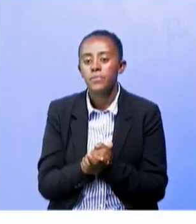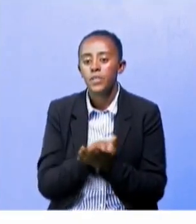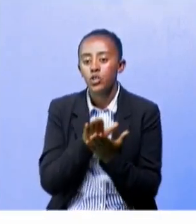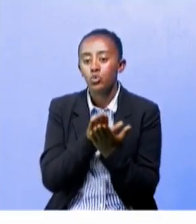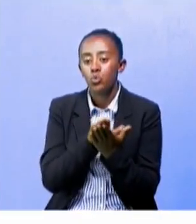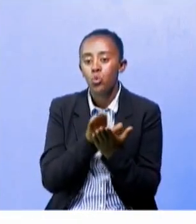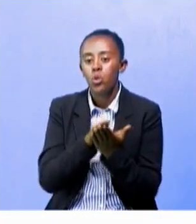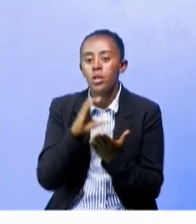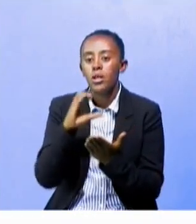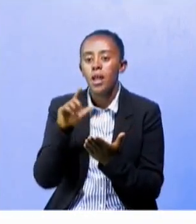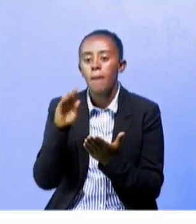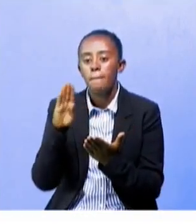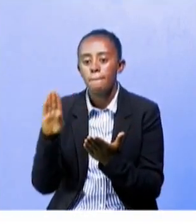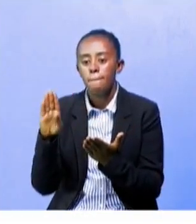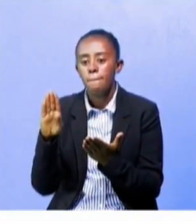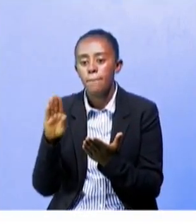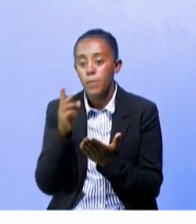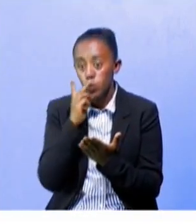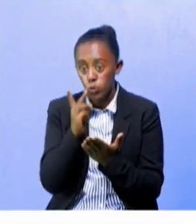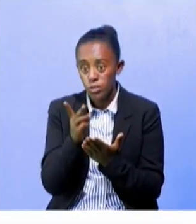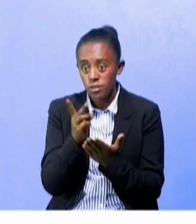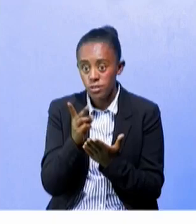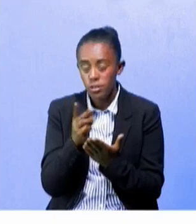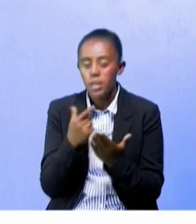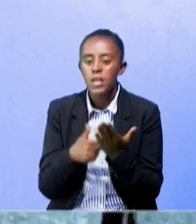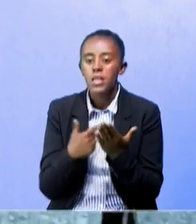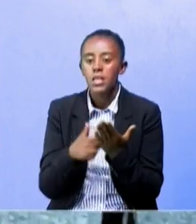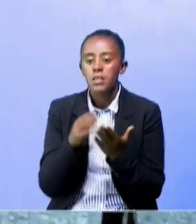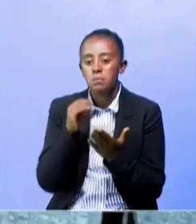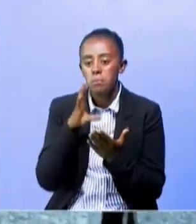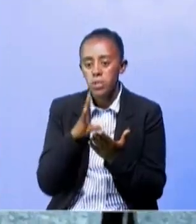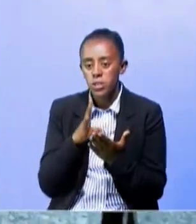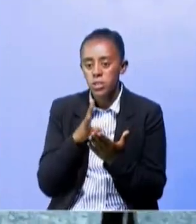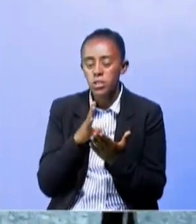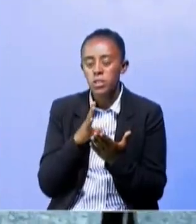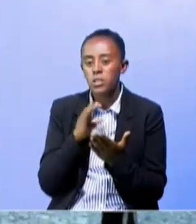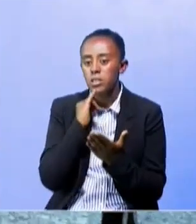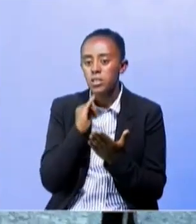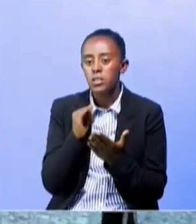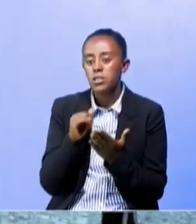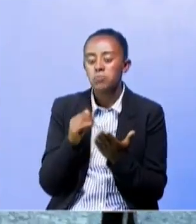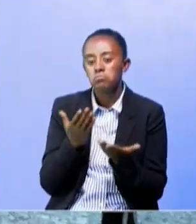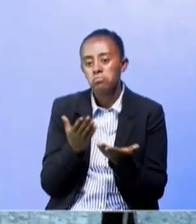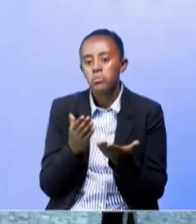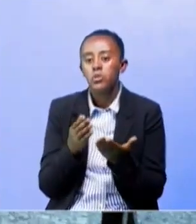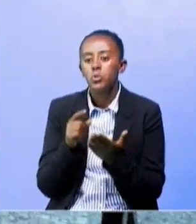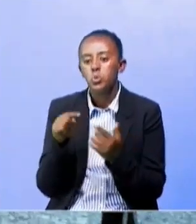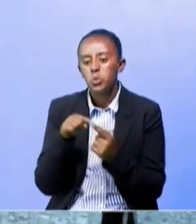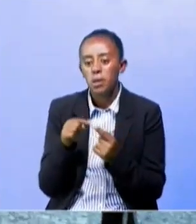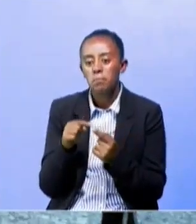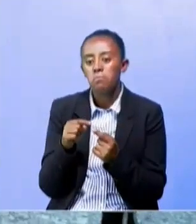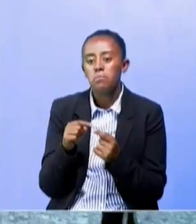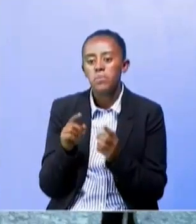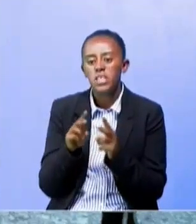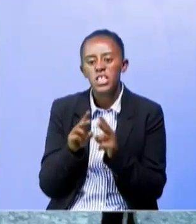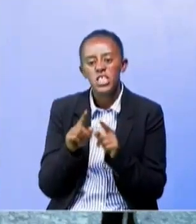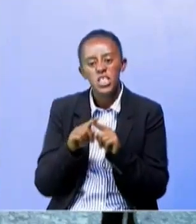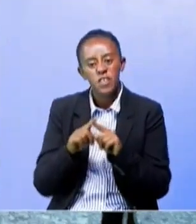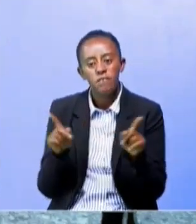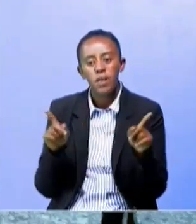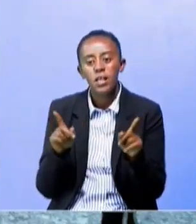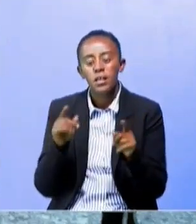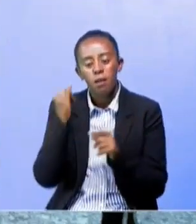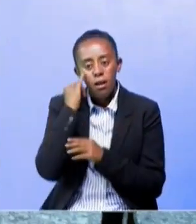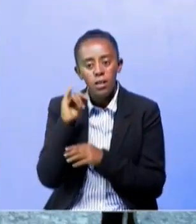School club. You see, this person is, to some extent, different in his idea. In